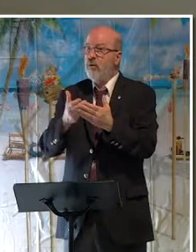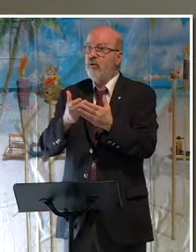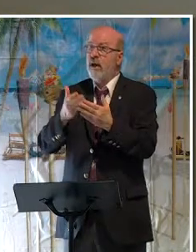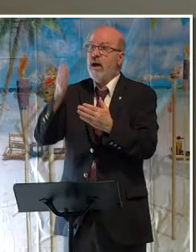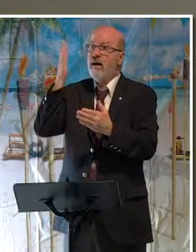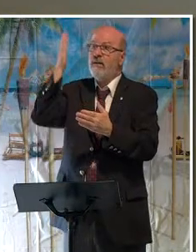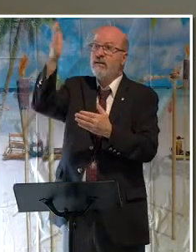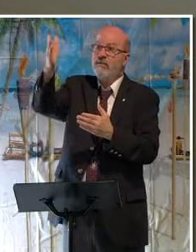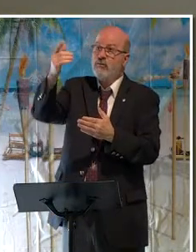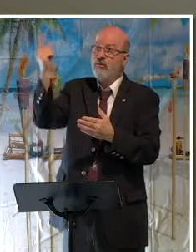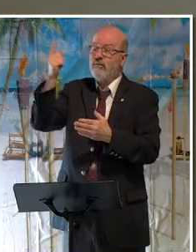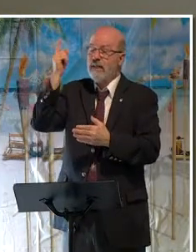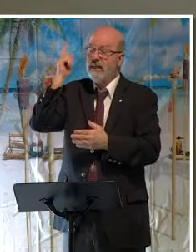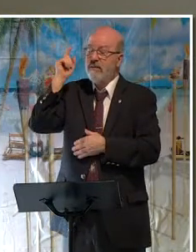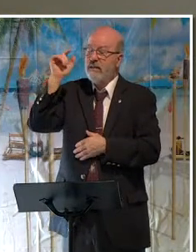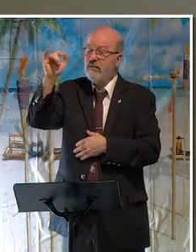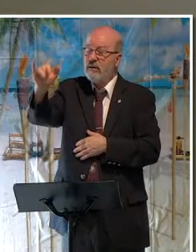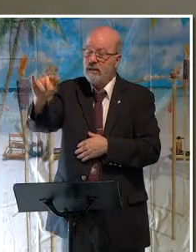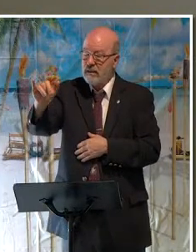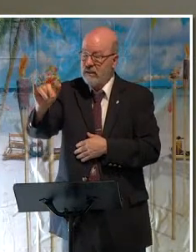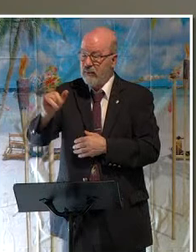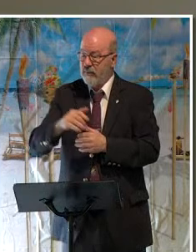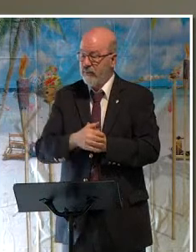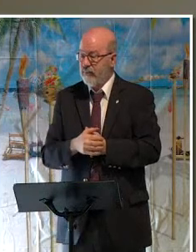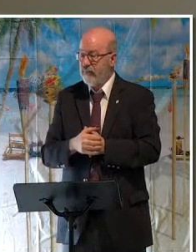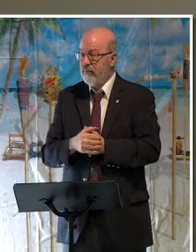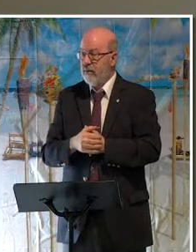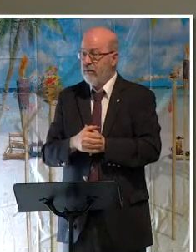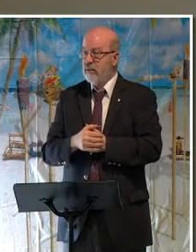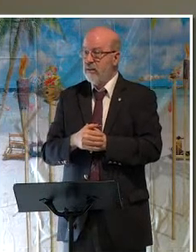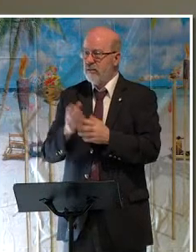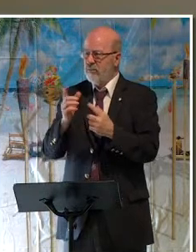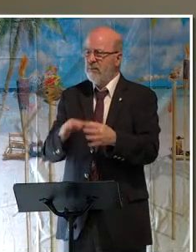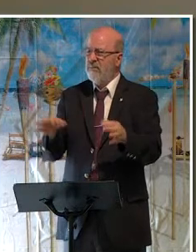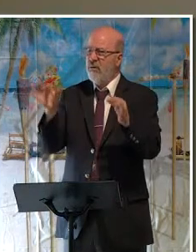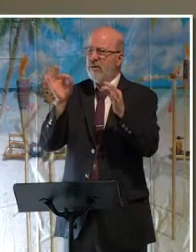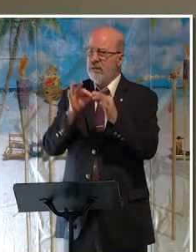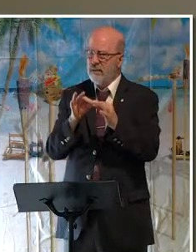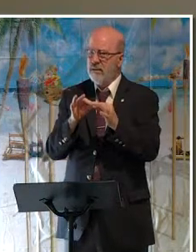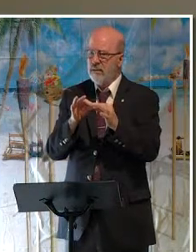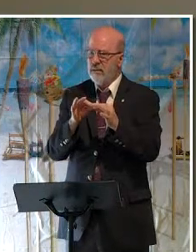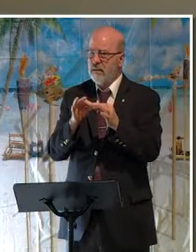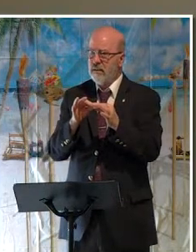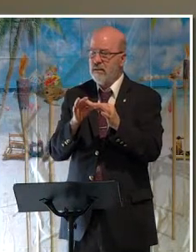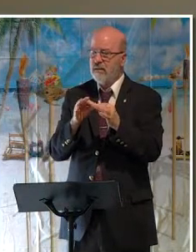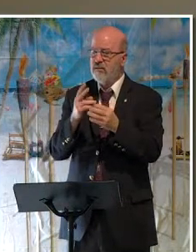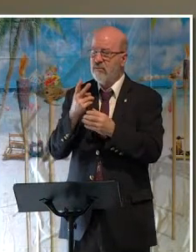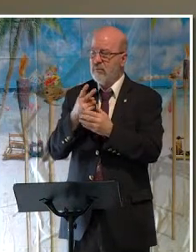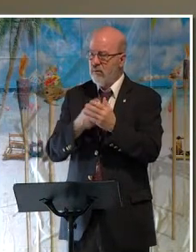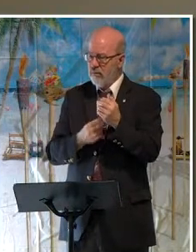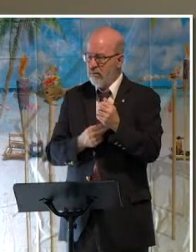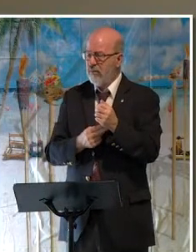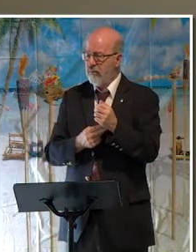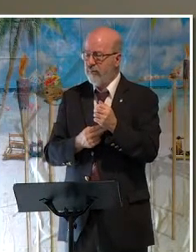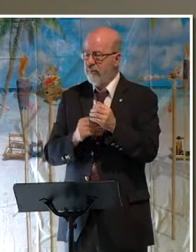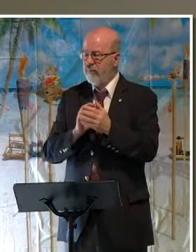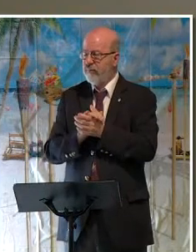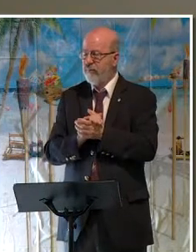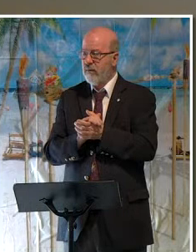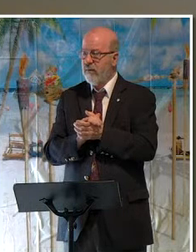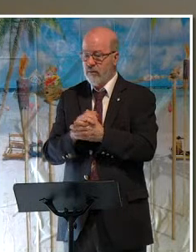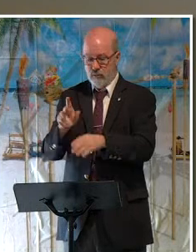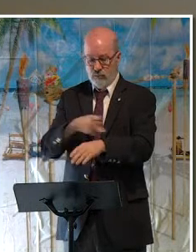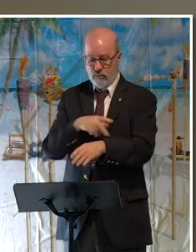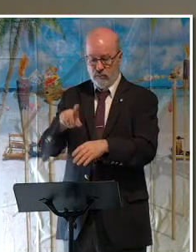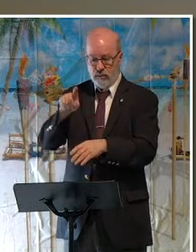we're going to live in eternity. They're crucial to both. So in